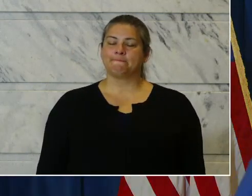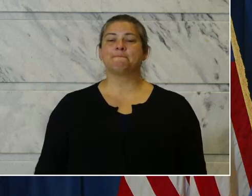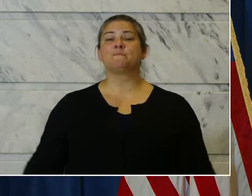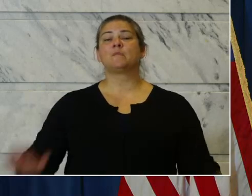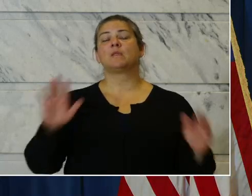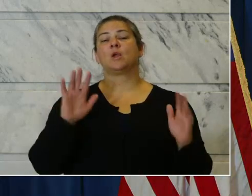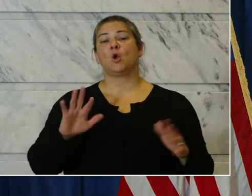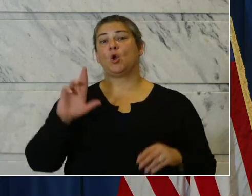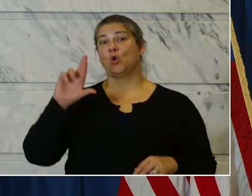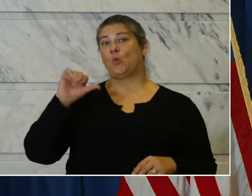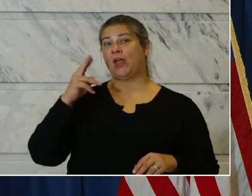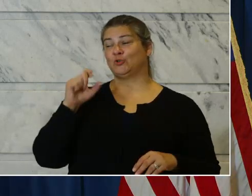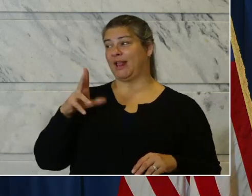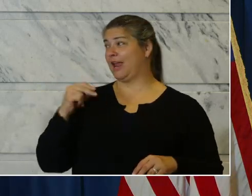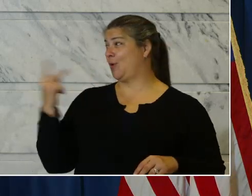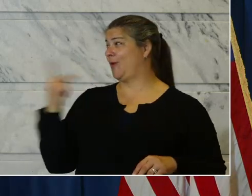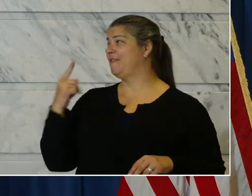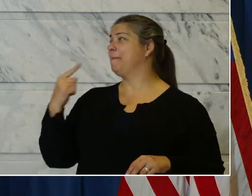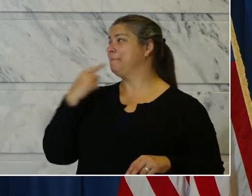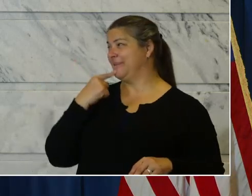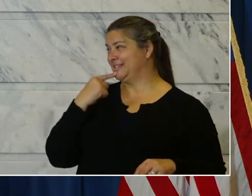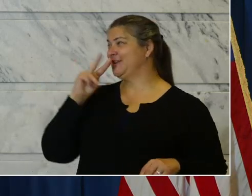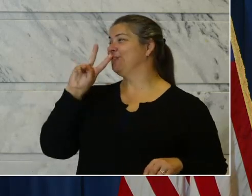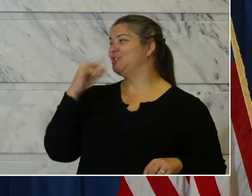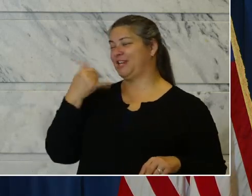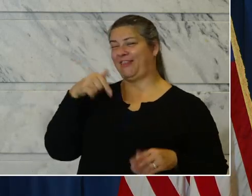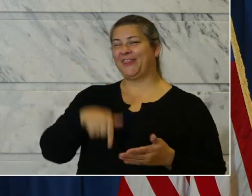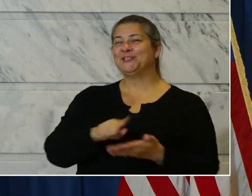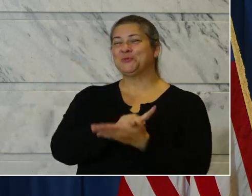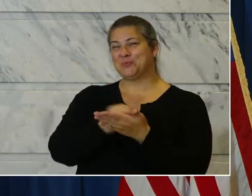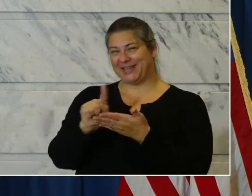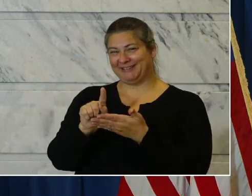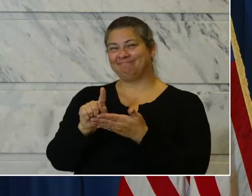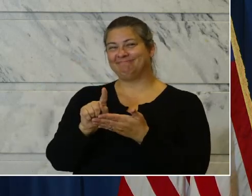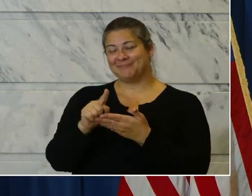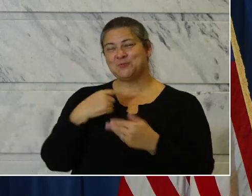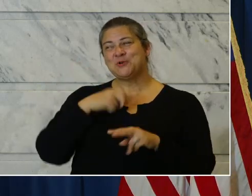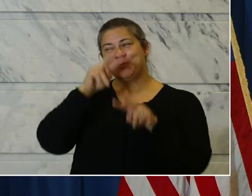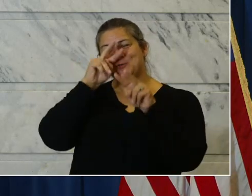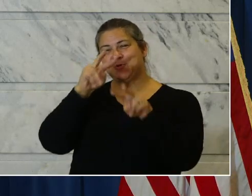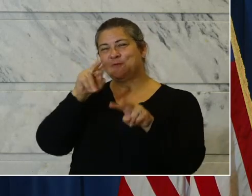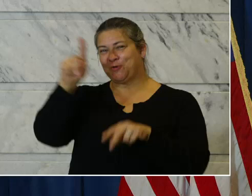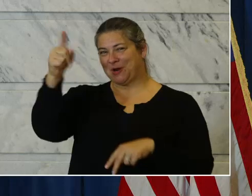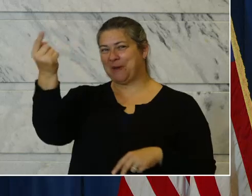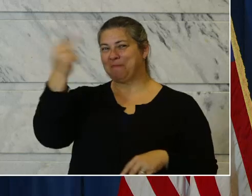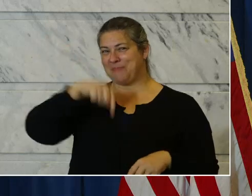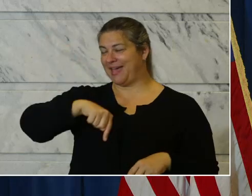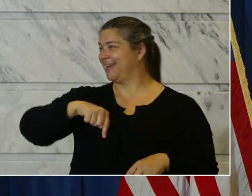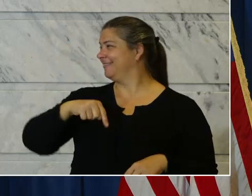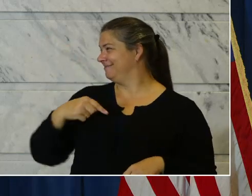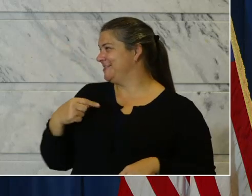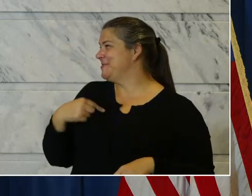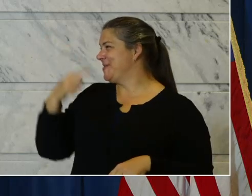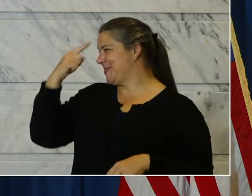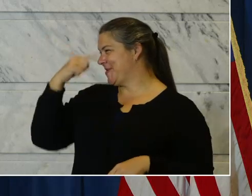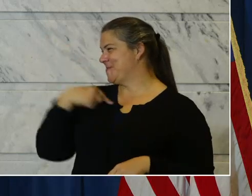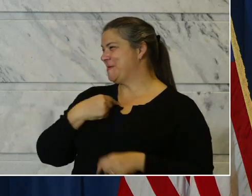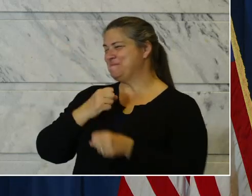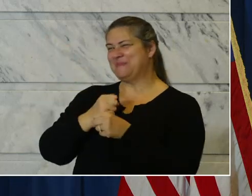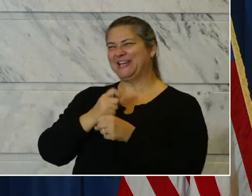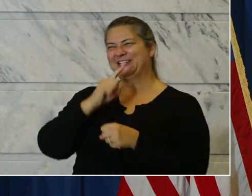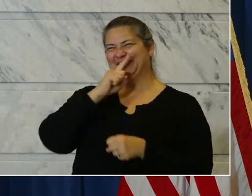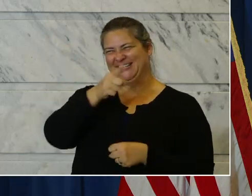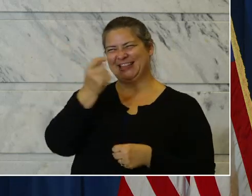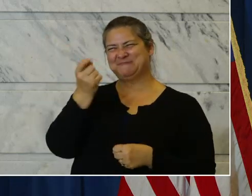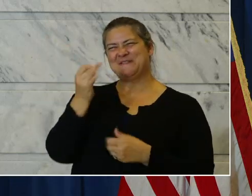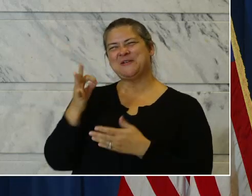So Rachel and I have missed Virginia this week, and I know we look forward to her being back, so I thought we would make sure she's a little bit